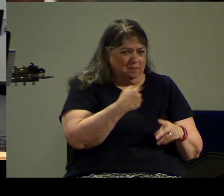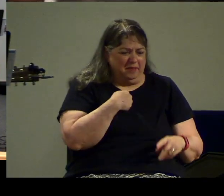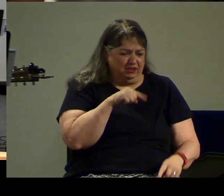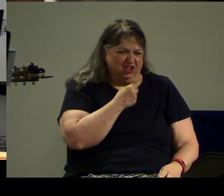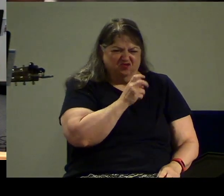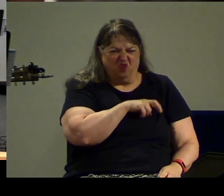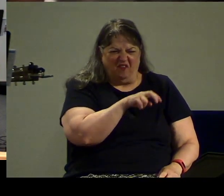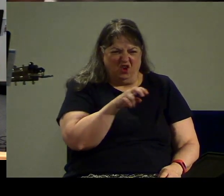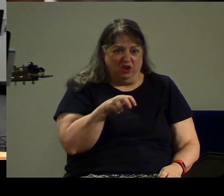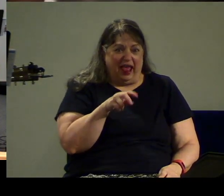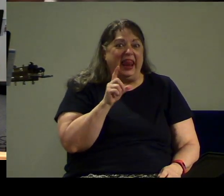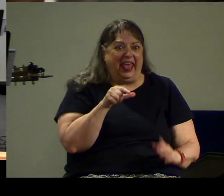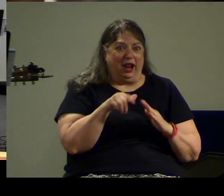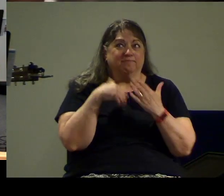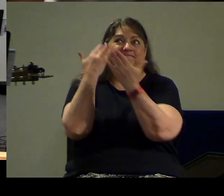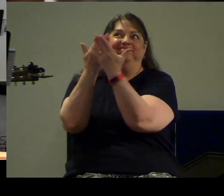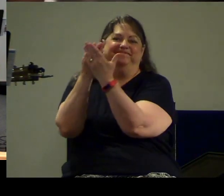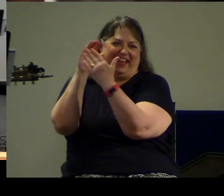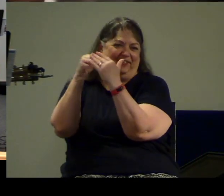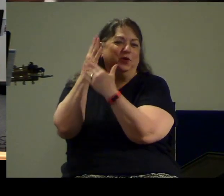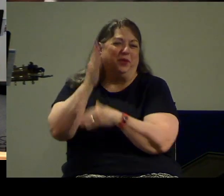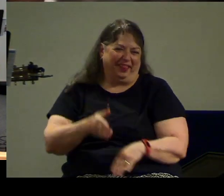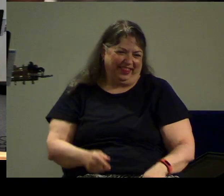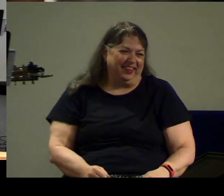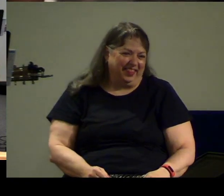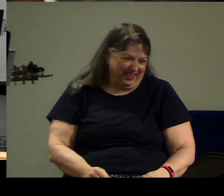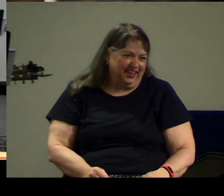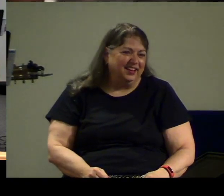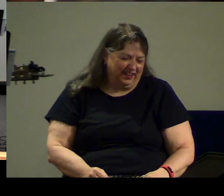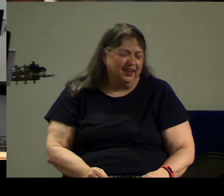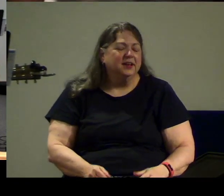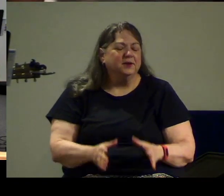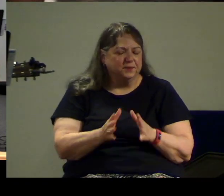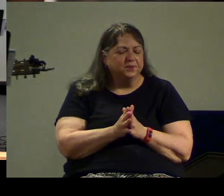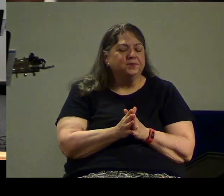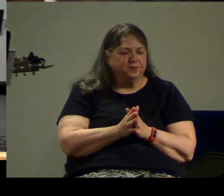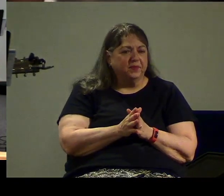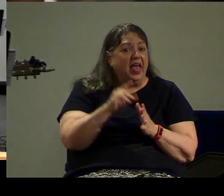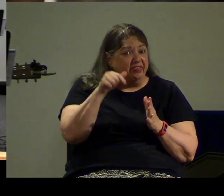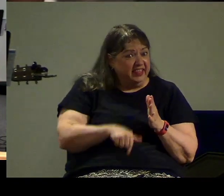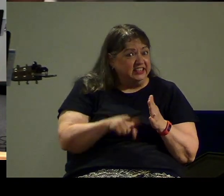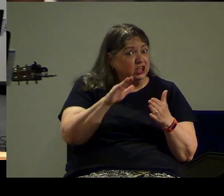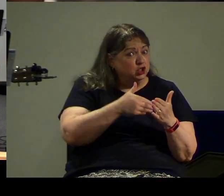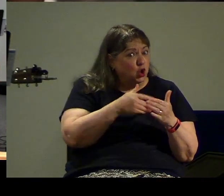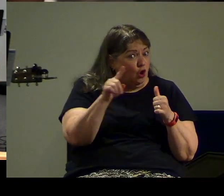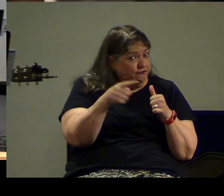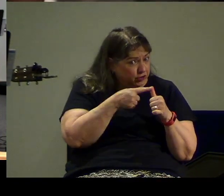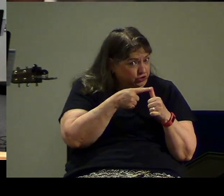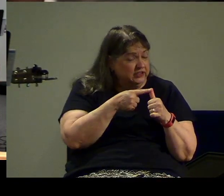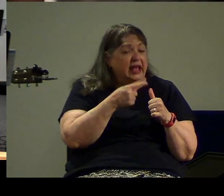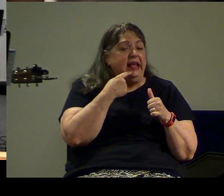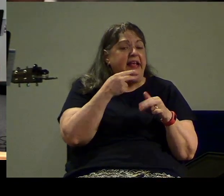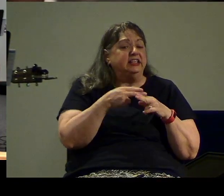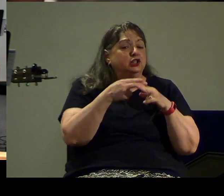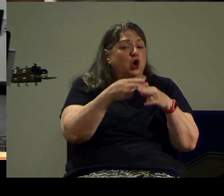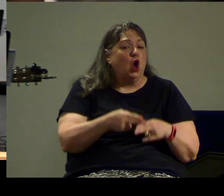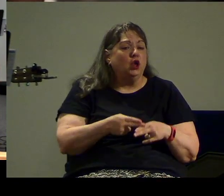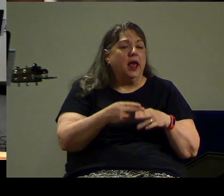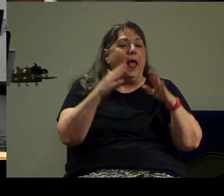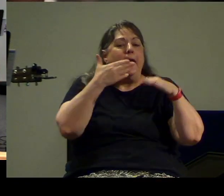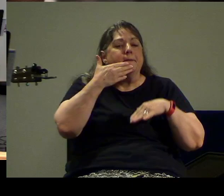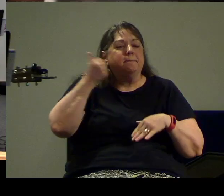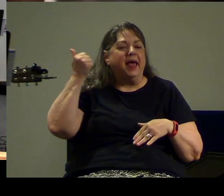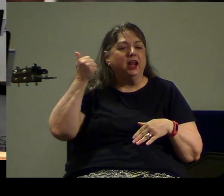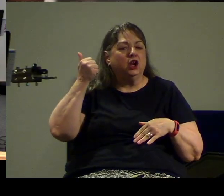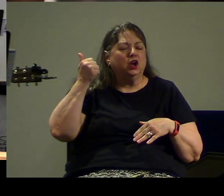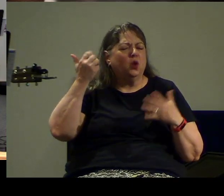then. I was thinking about it last night. Our first song is called Better Is One Day, and the chorus says, "Better is one day in your courts, Better is one